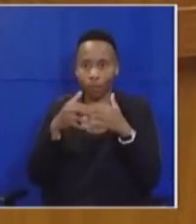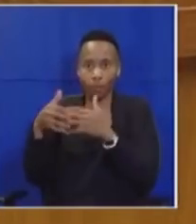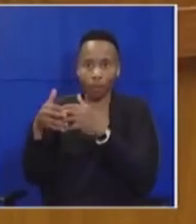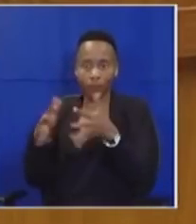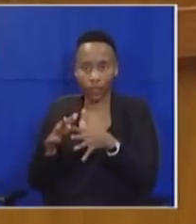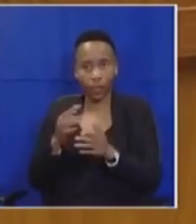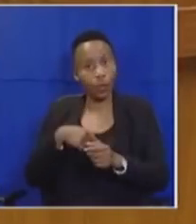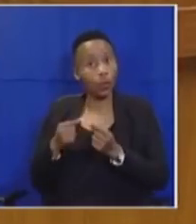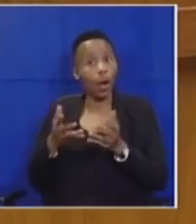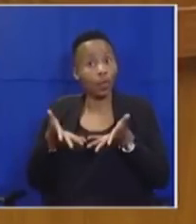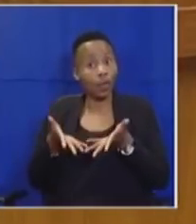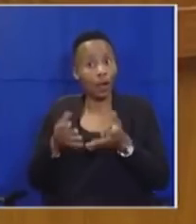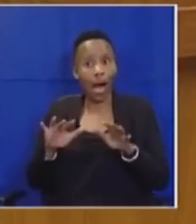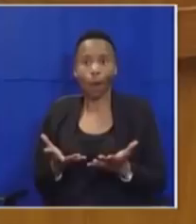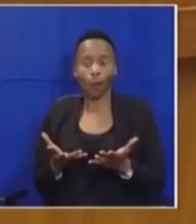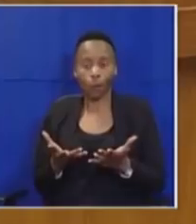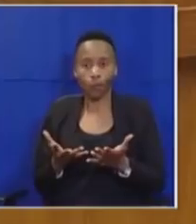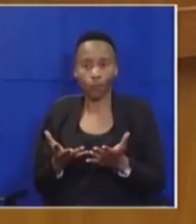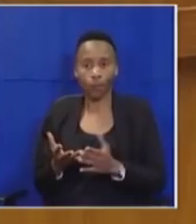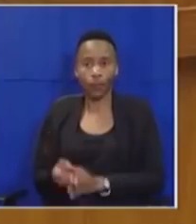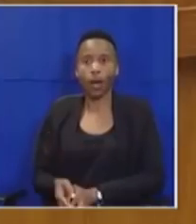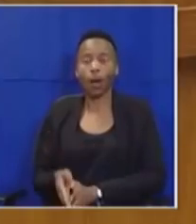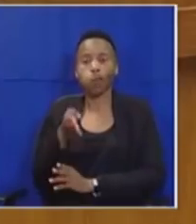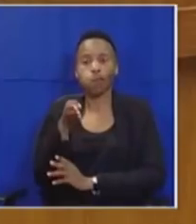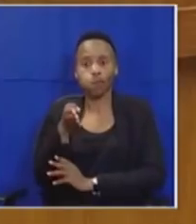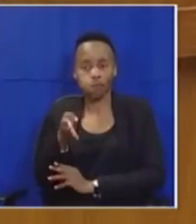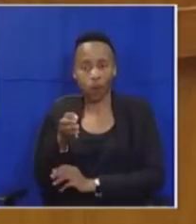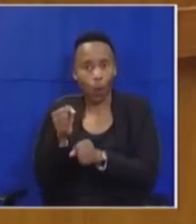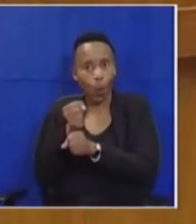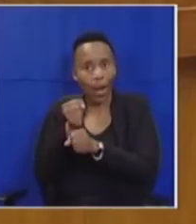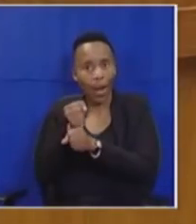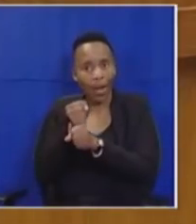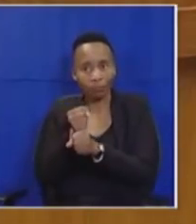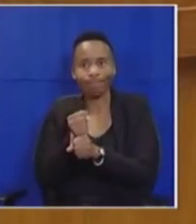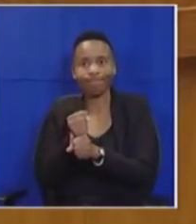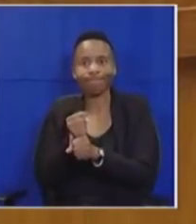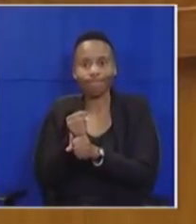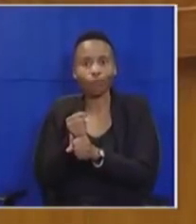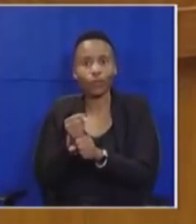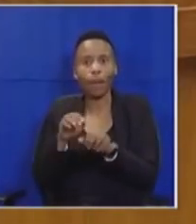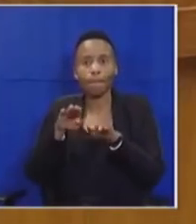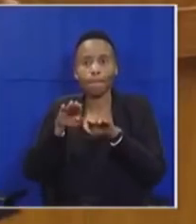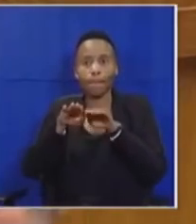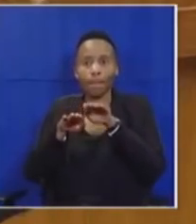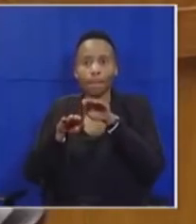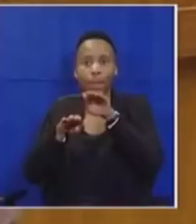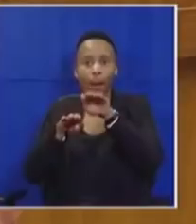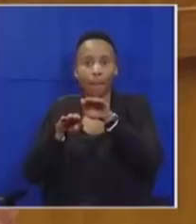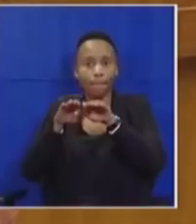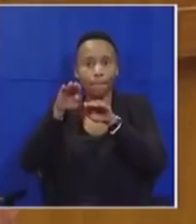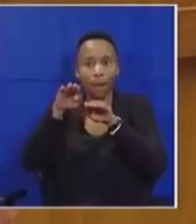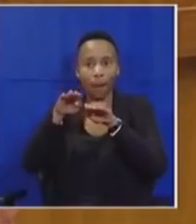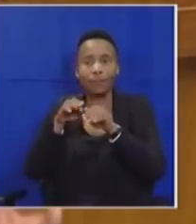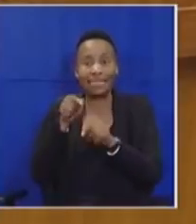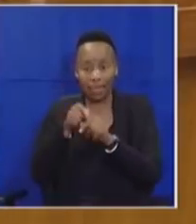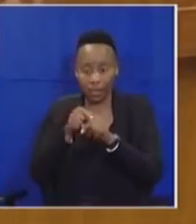place durable, sustainable building blocks that are going to continue to make our economy